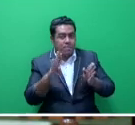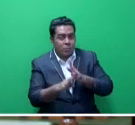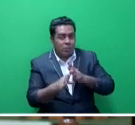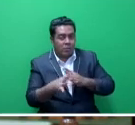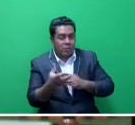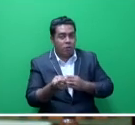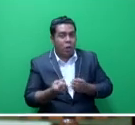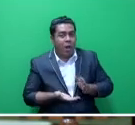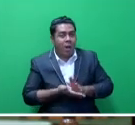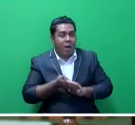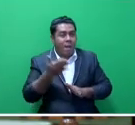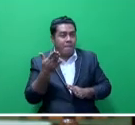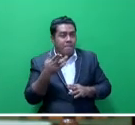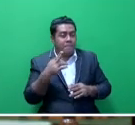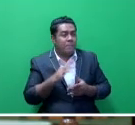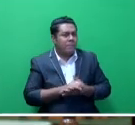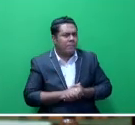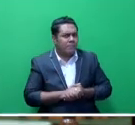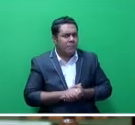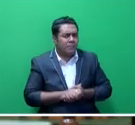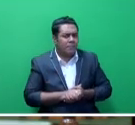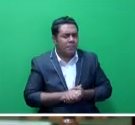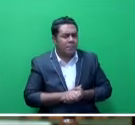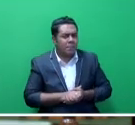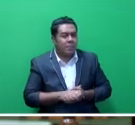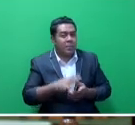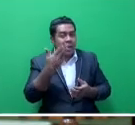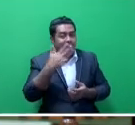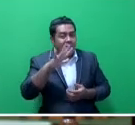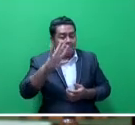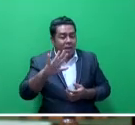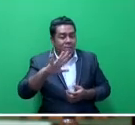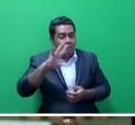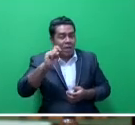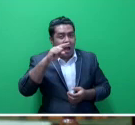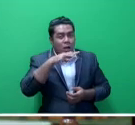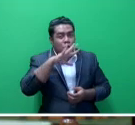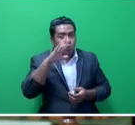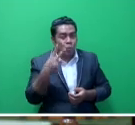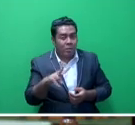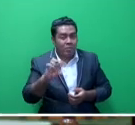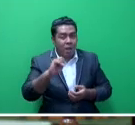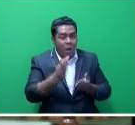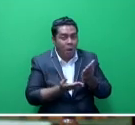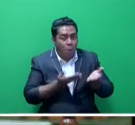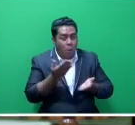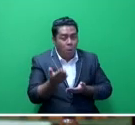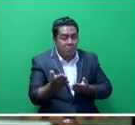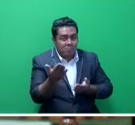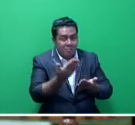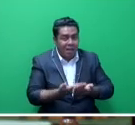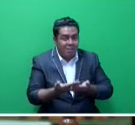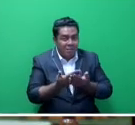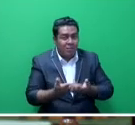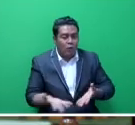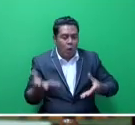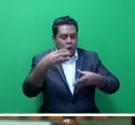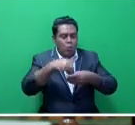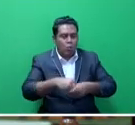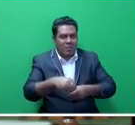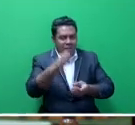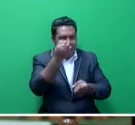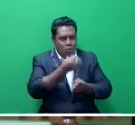to females, in particular from the private sector. 95 of the 120 awards will go towards study in areas of inclusive